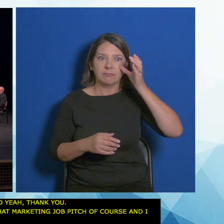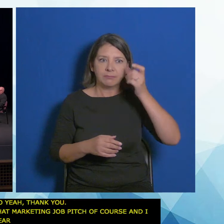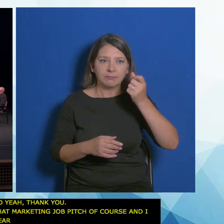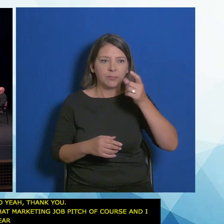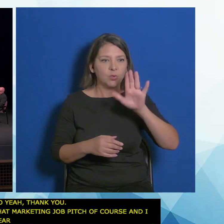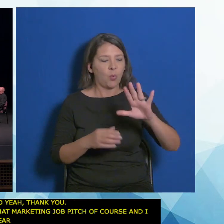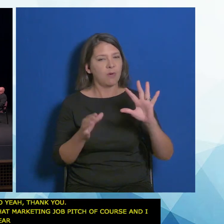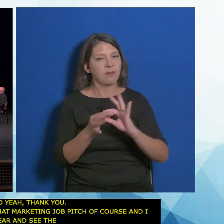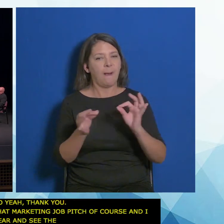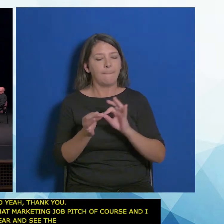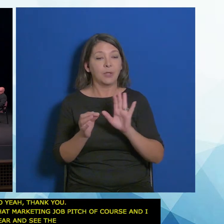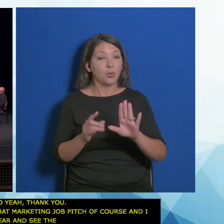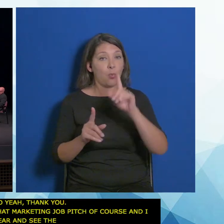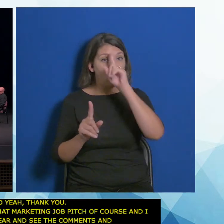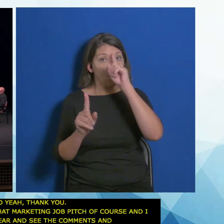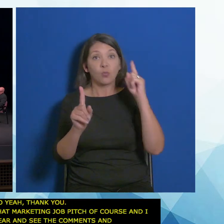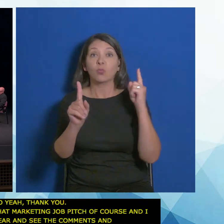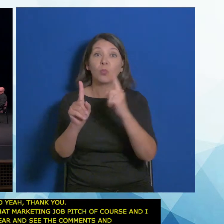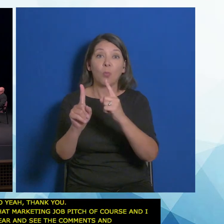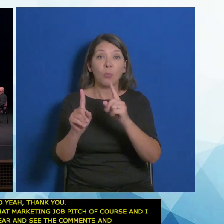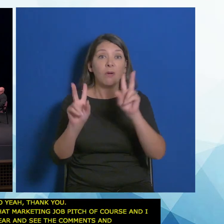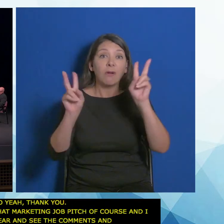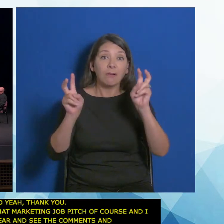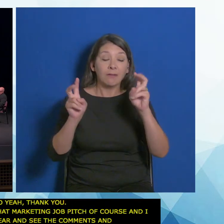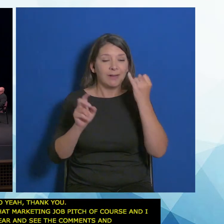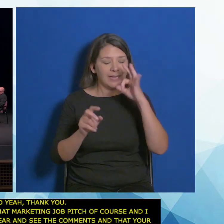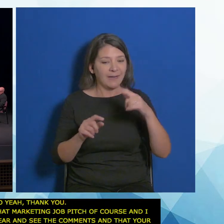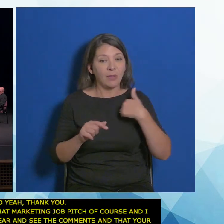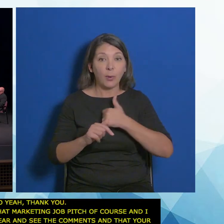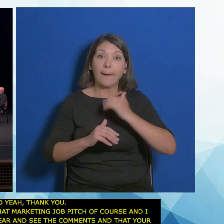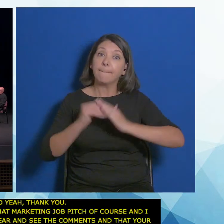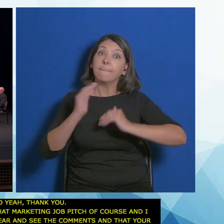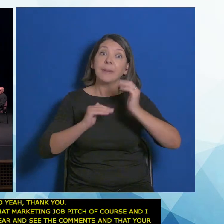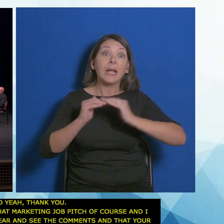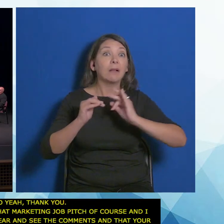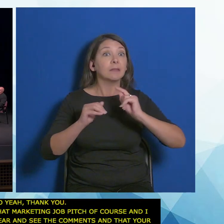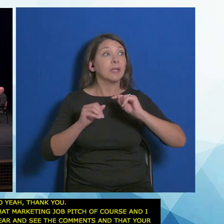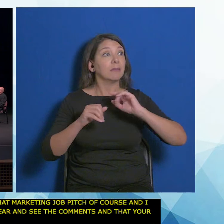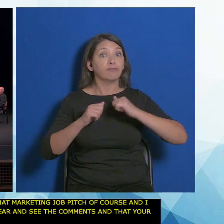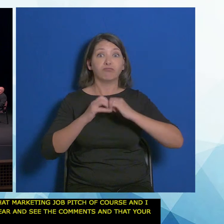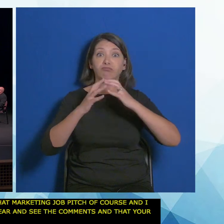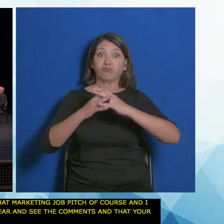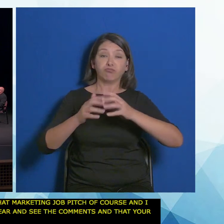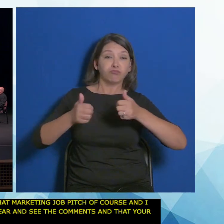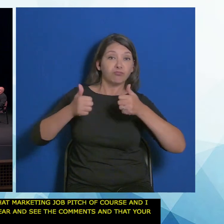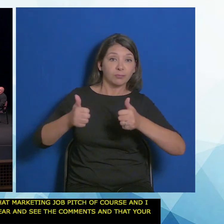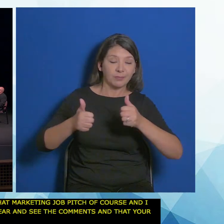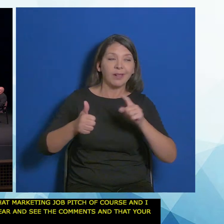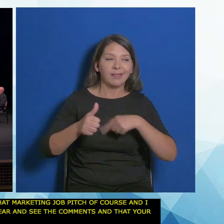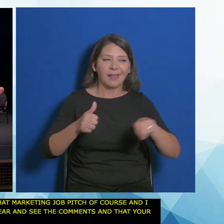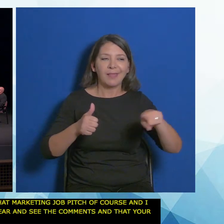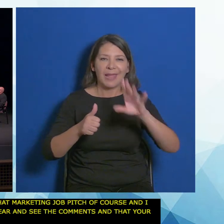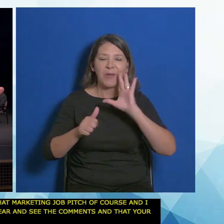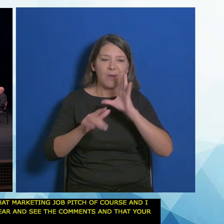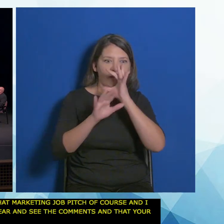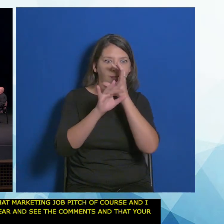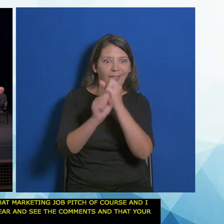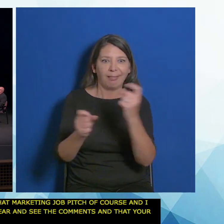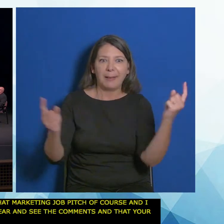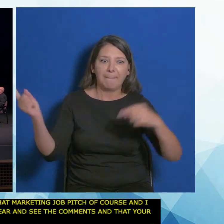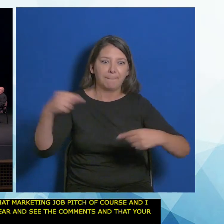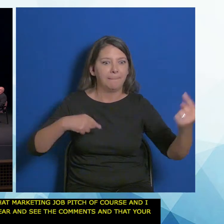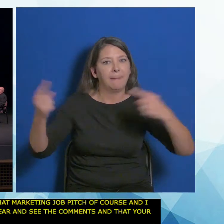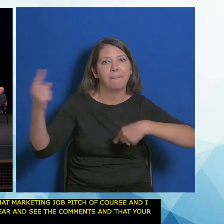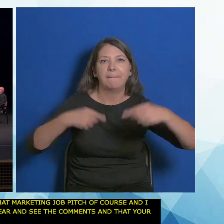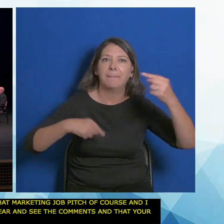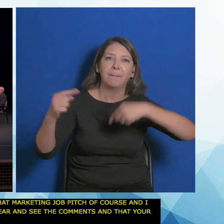is this concept of, if we build it, they will come. So we want to make sure that we have the right supports in place, the